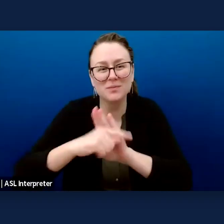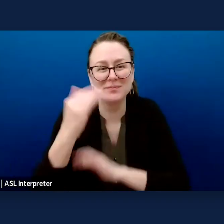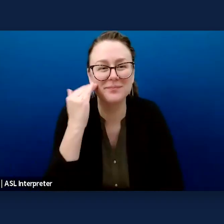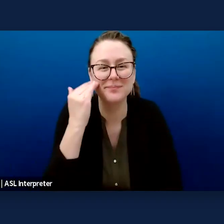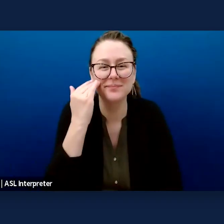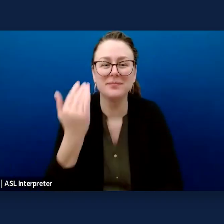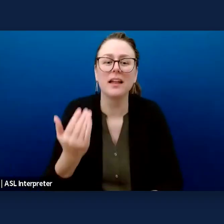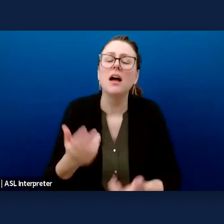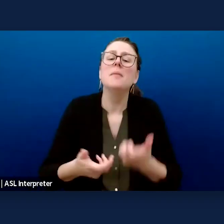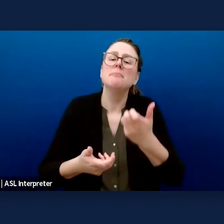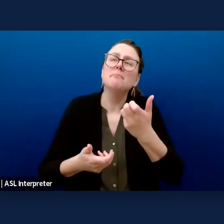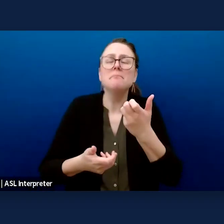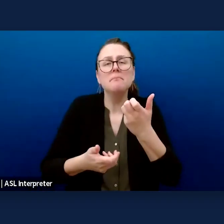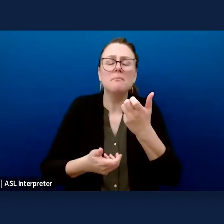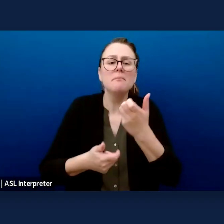the most part, everything